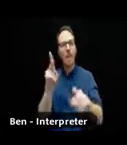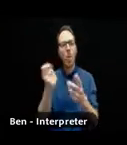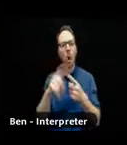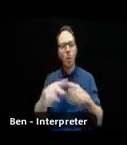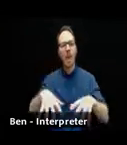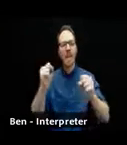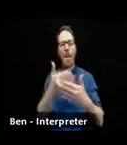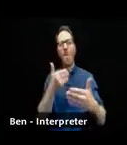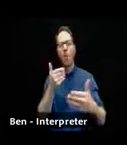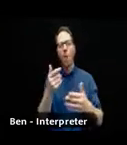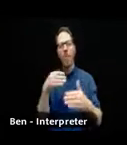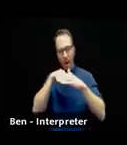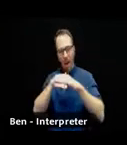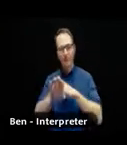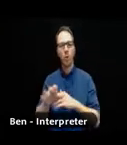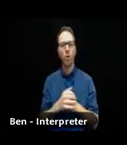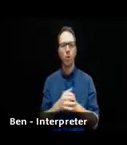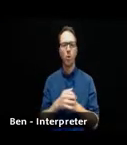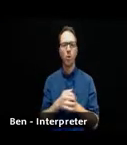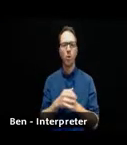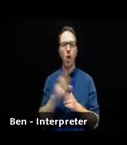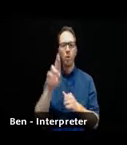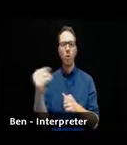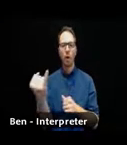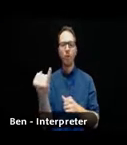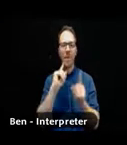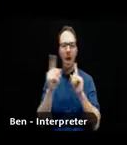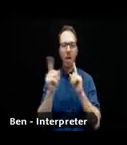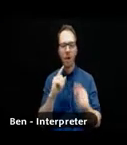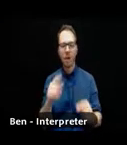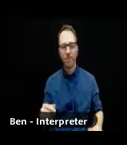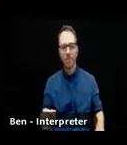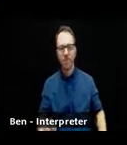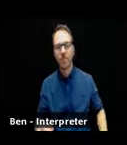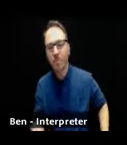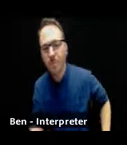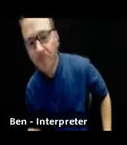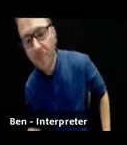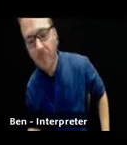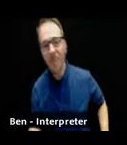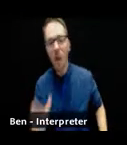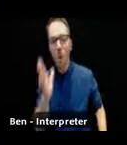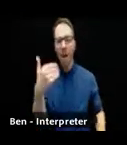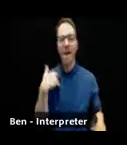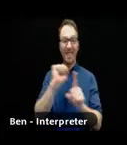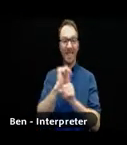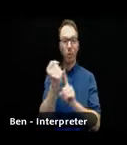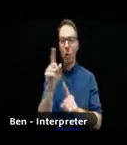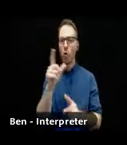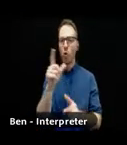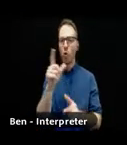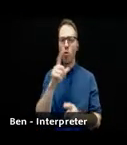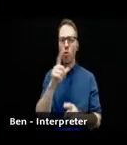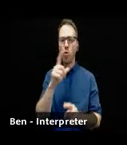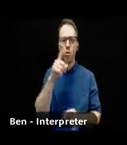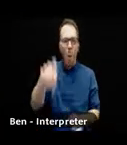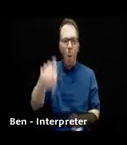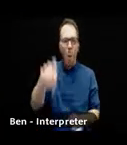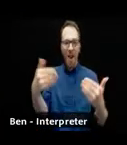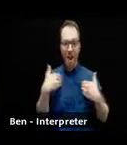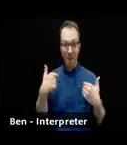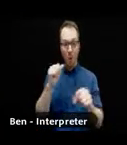before coming into a restorative justice dialogue. And there are going to be those circumstances where you don't need those things, where you have, and I have worked